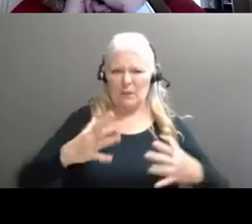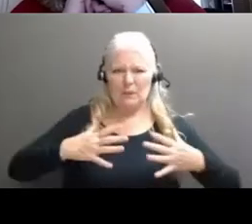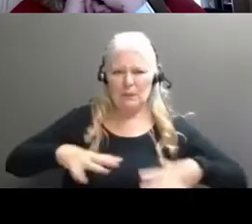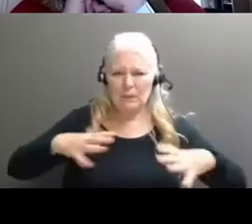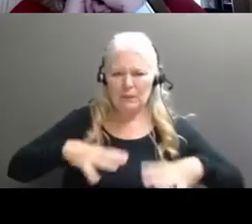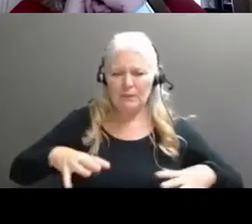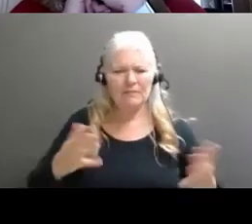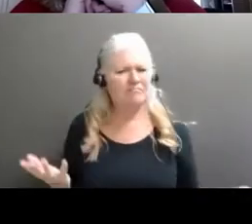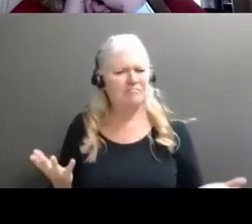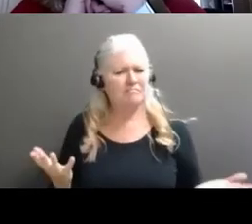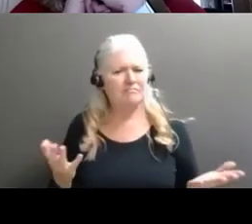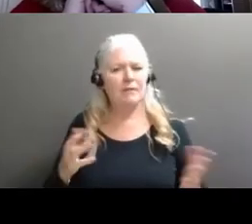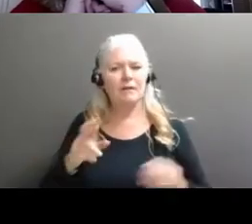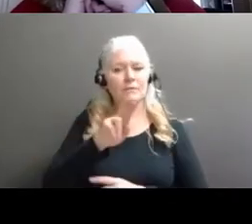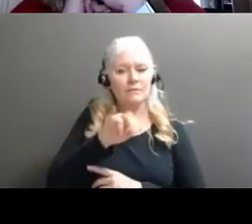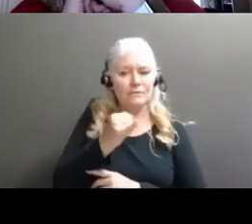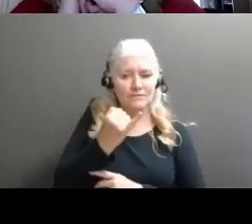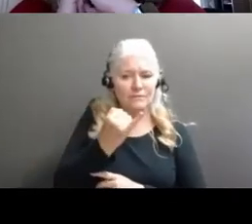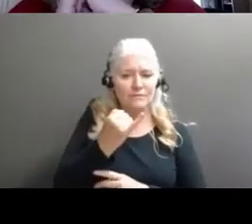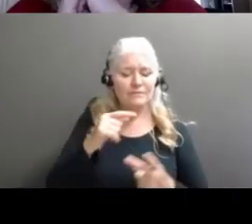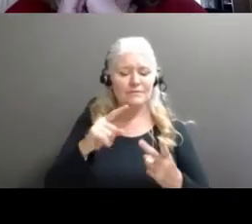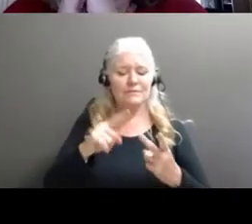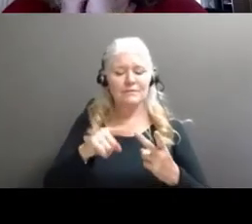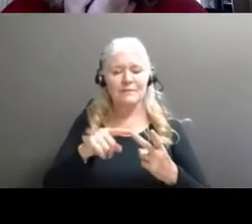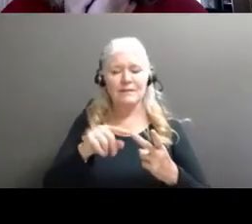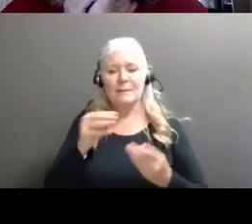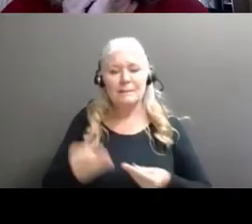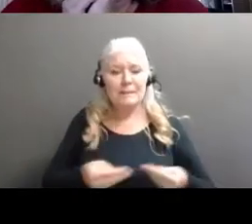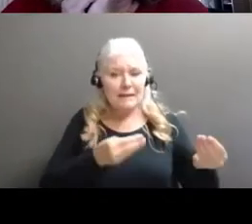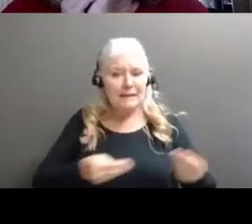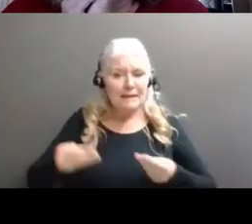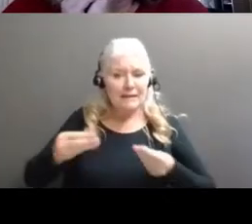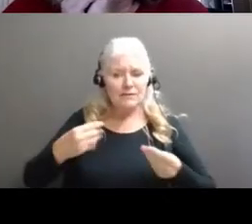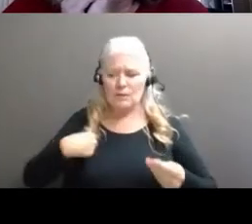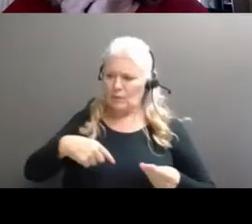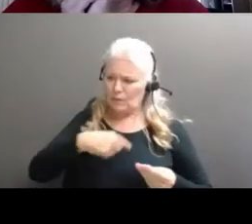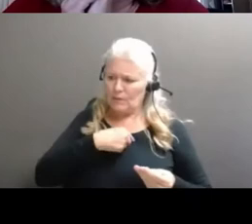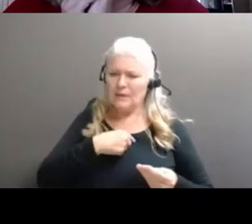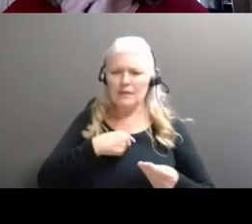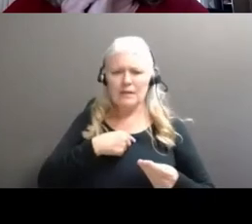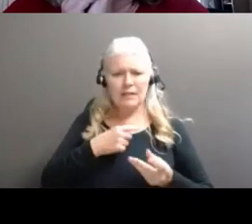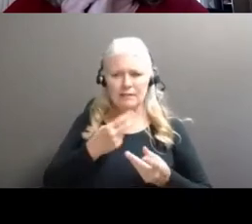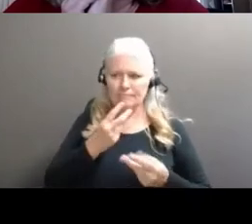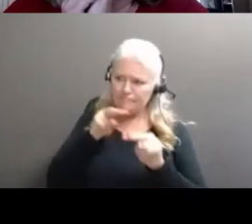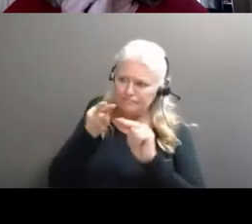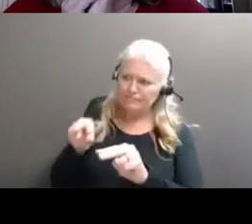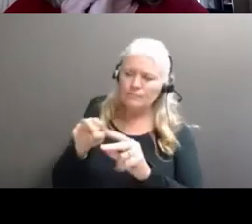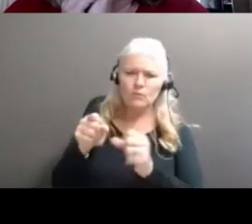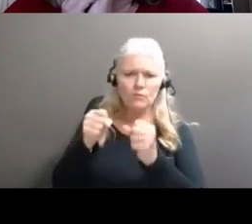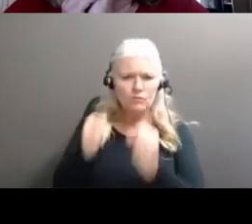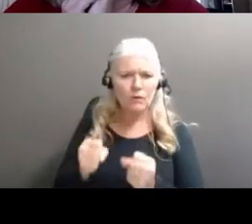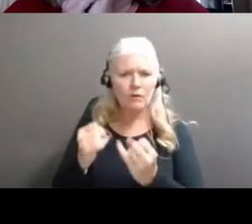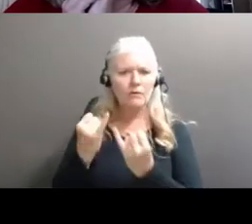restorative justice people, all of that, we're looking at people as strong, as independent,